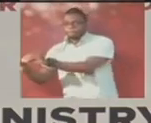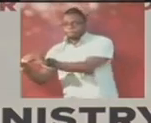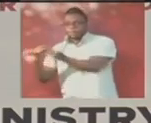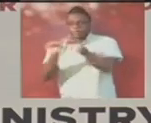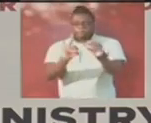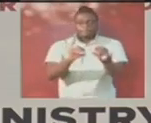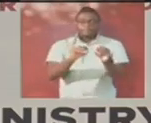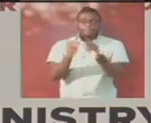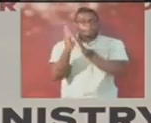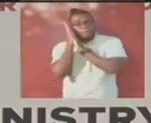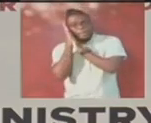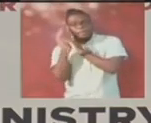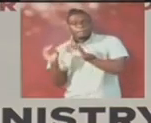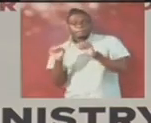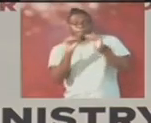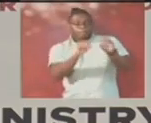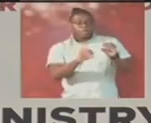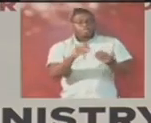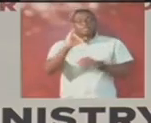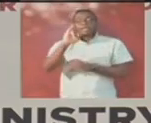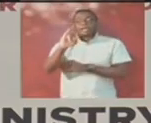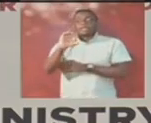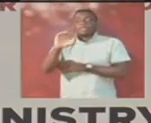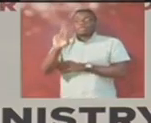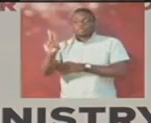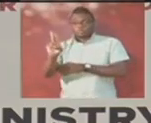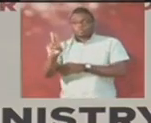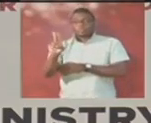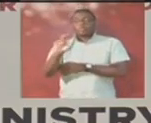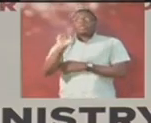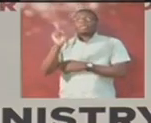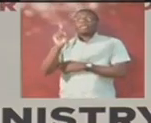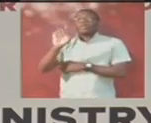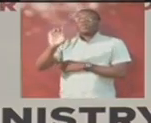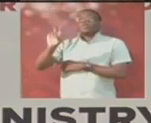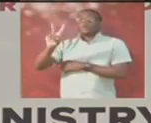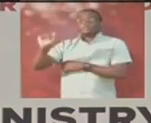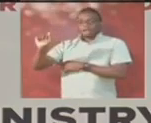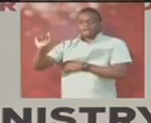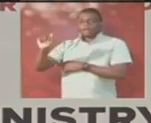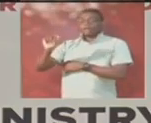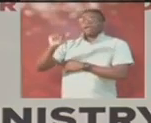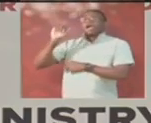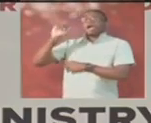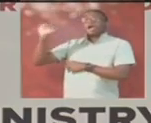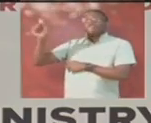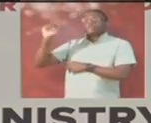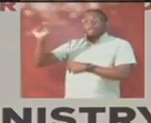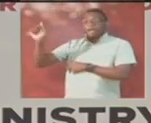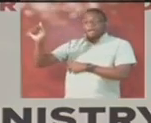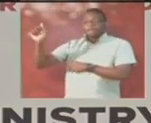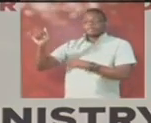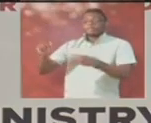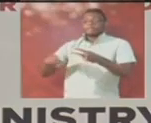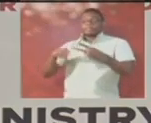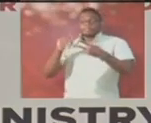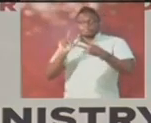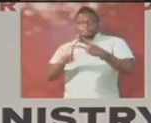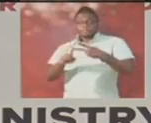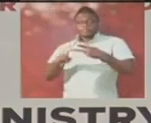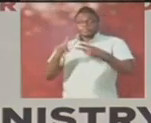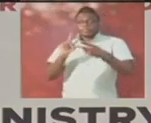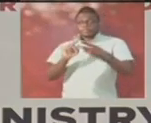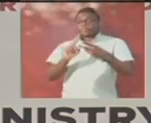Multi-Training Facility, Arima General Hospital, and at the Augustus Long Hospital, as well as now at the